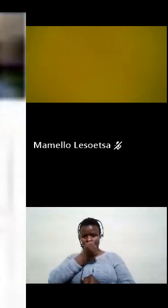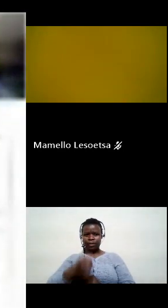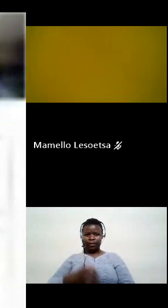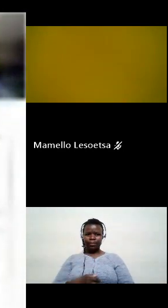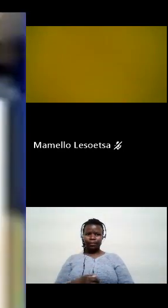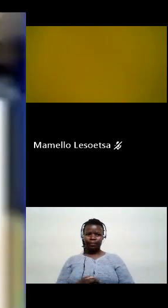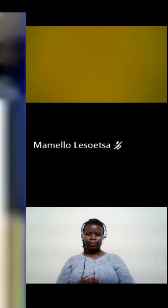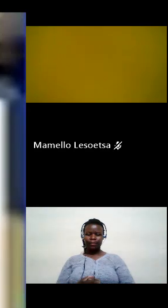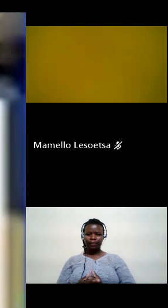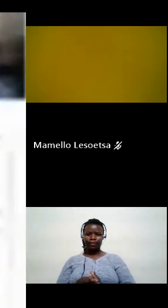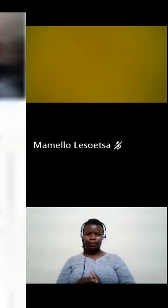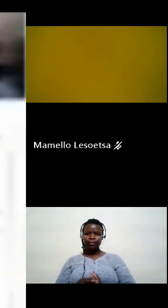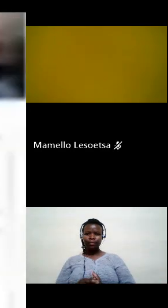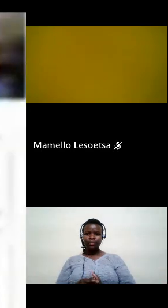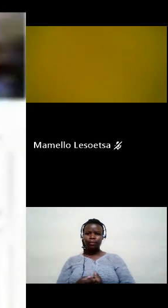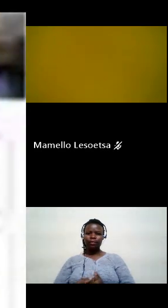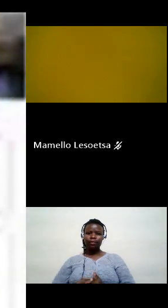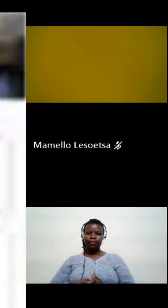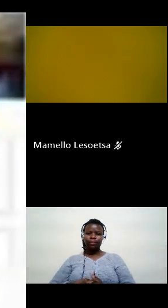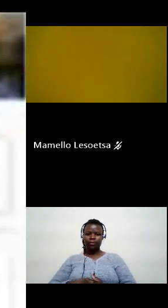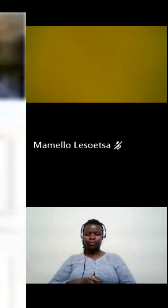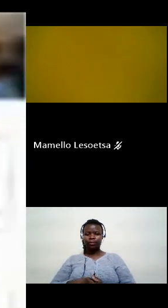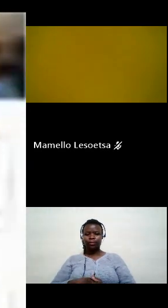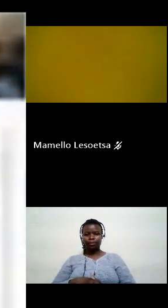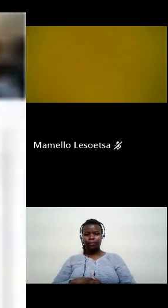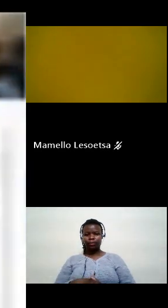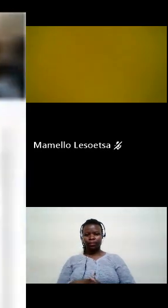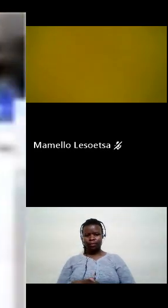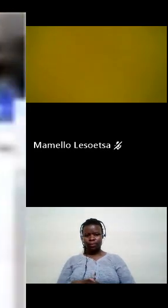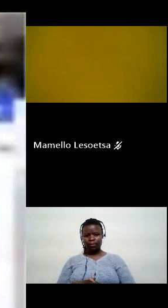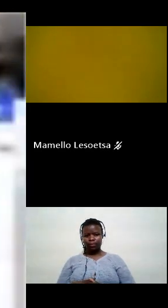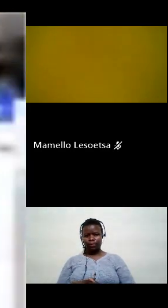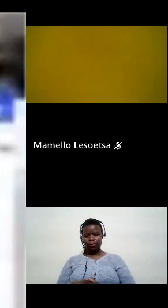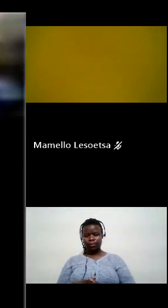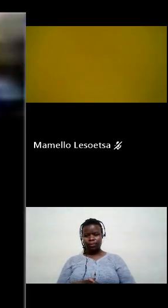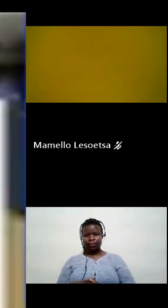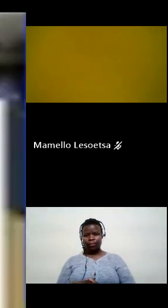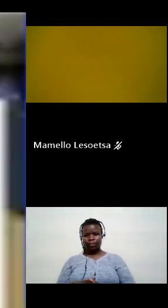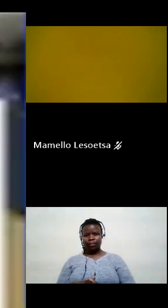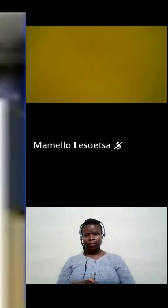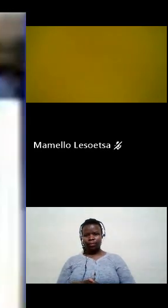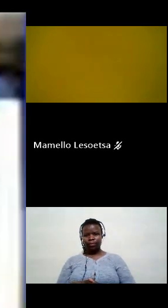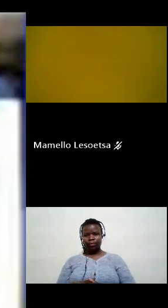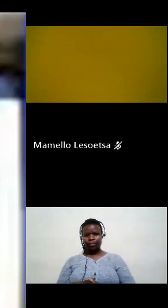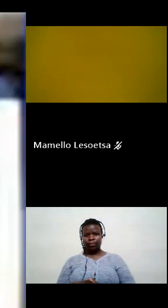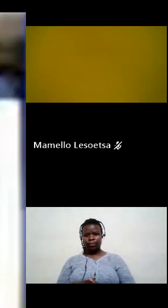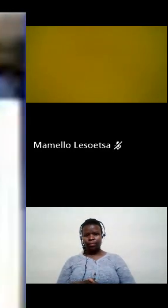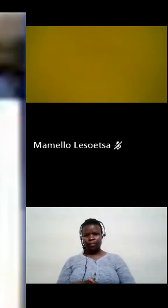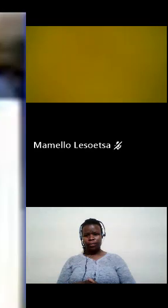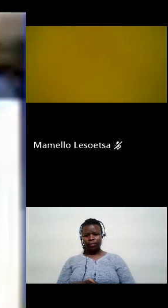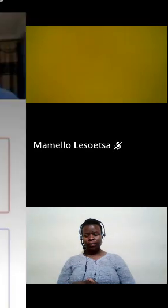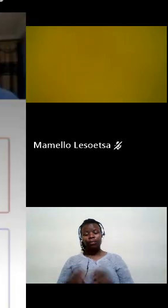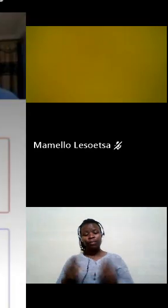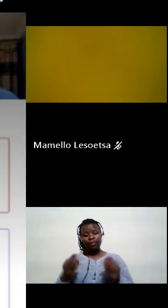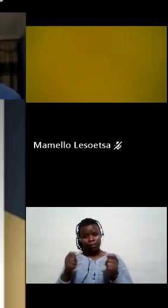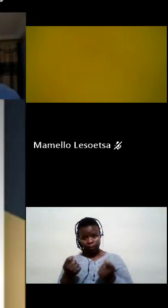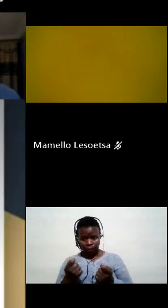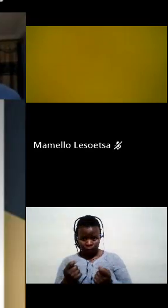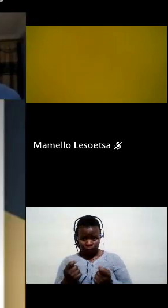keep them coming. Keep them coming. One thing you're gonna do, as just